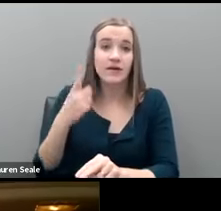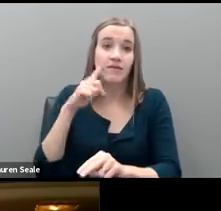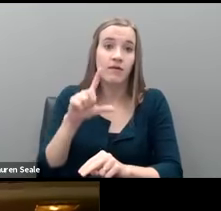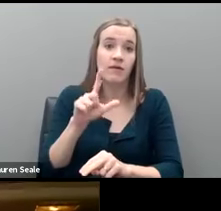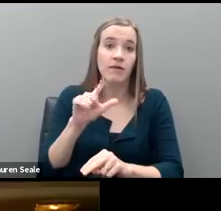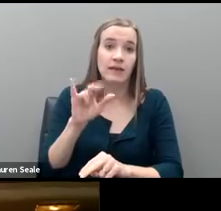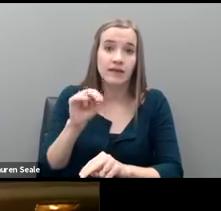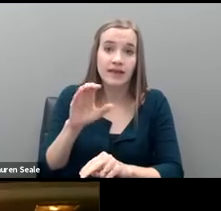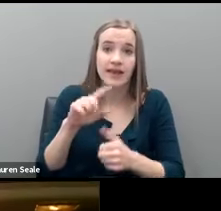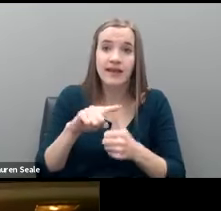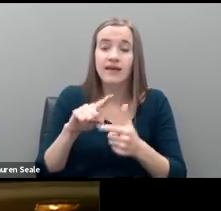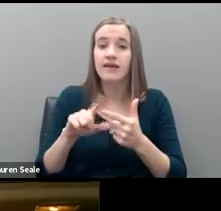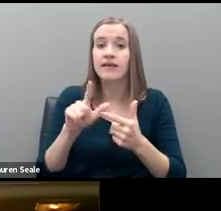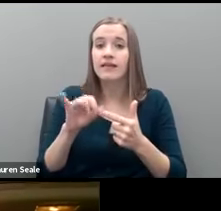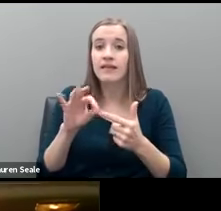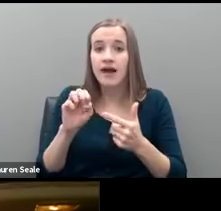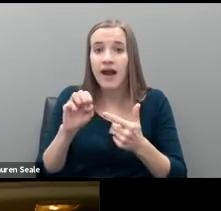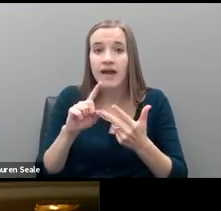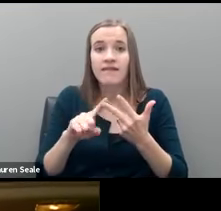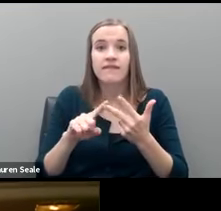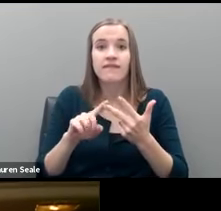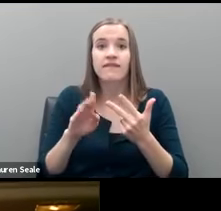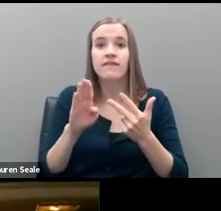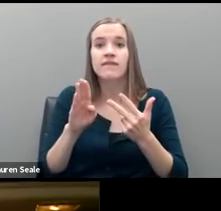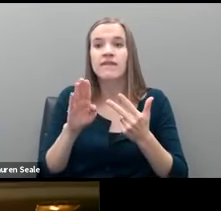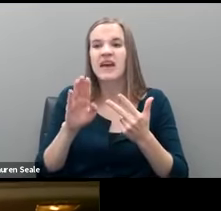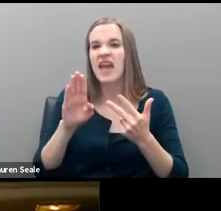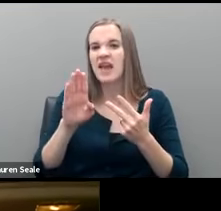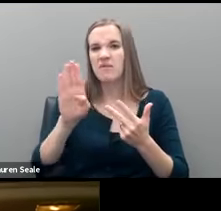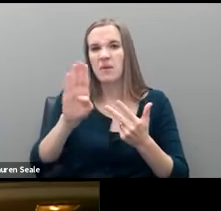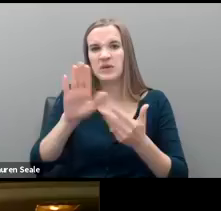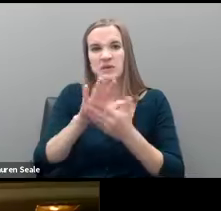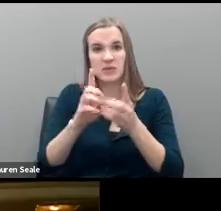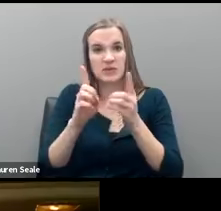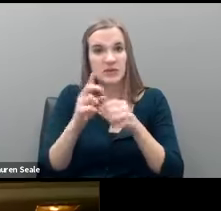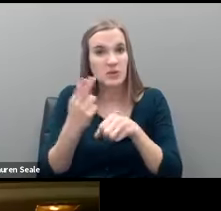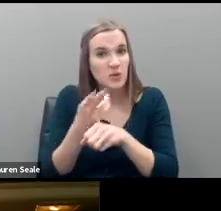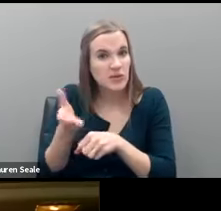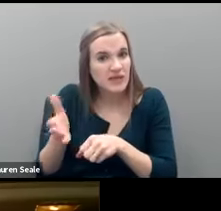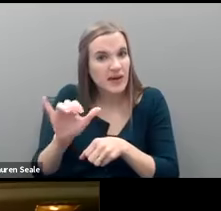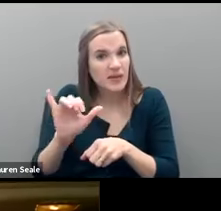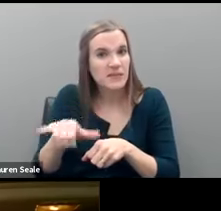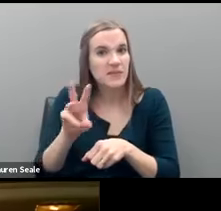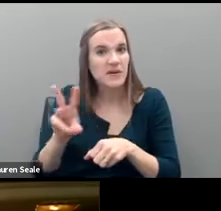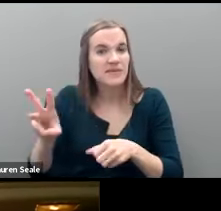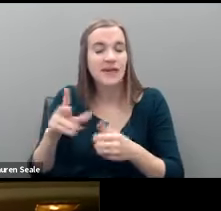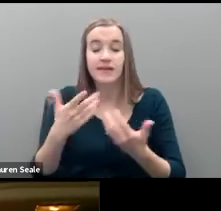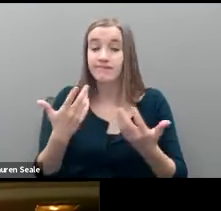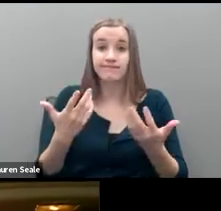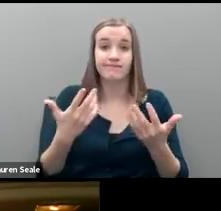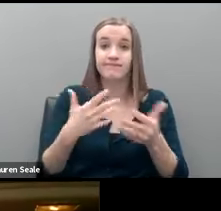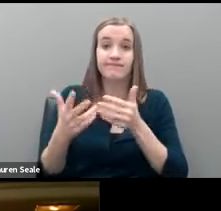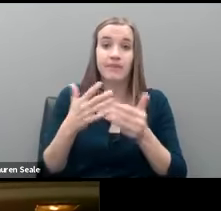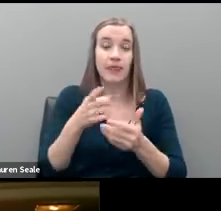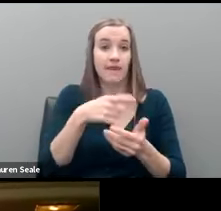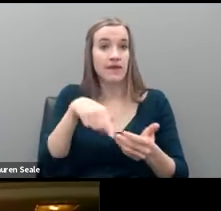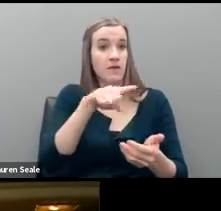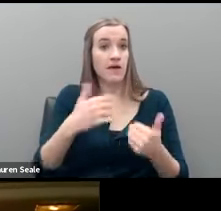also uses it as well. So our AAAs use it. So anyone who has any type of technology, assistive technology that they